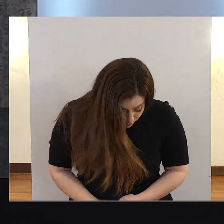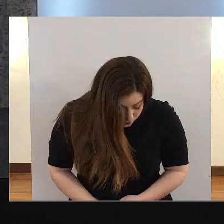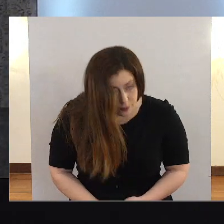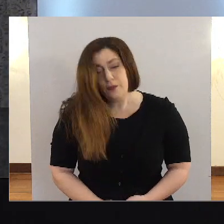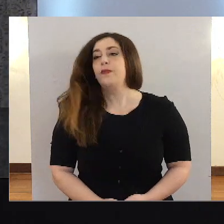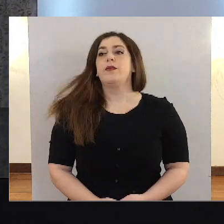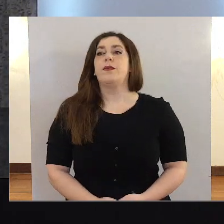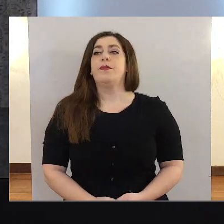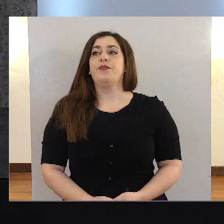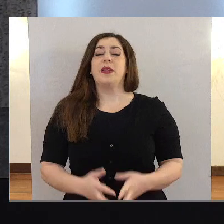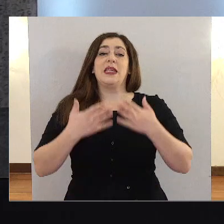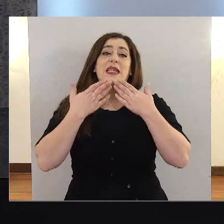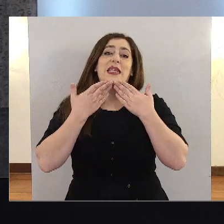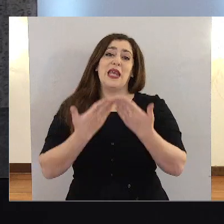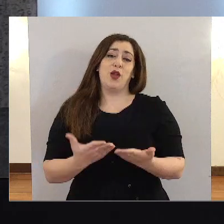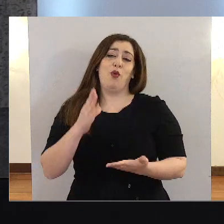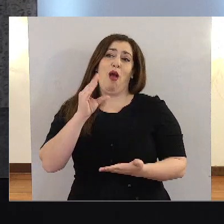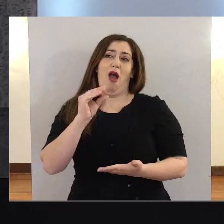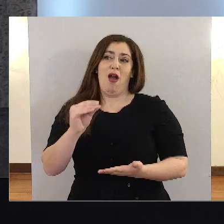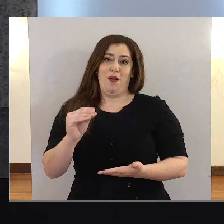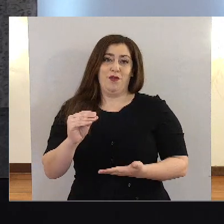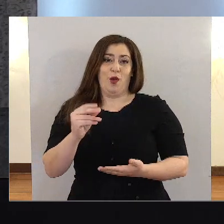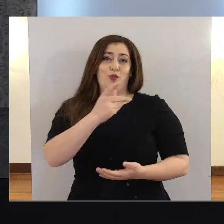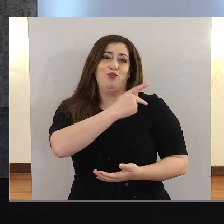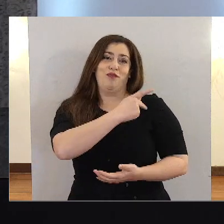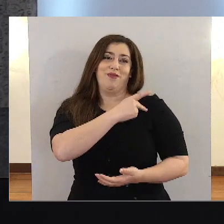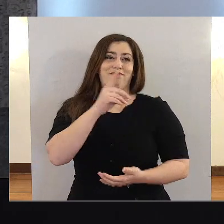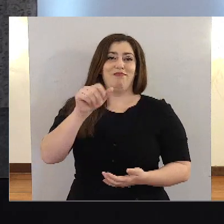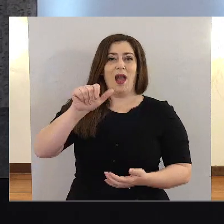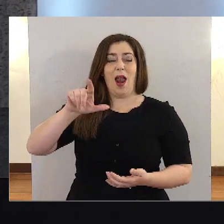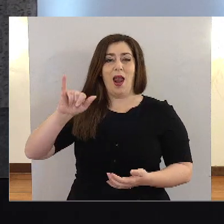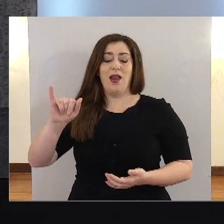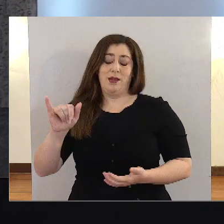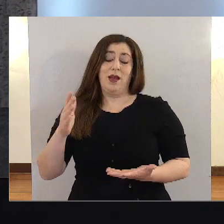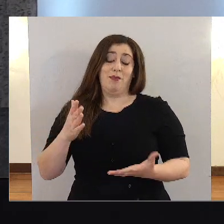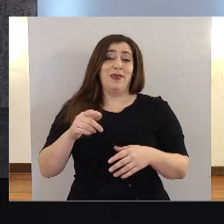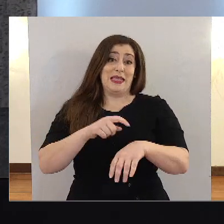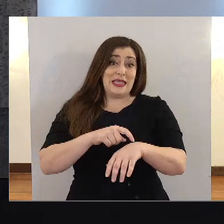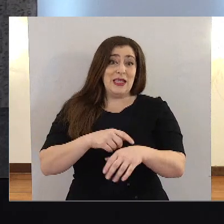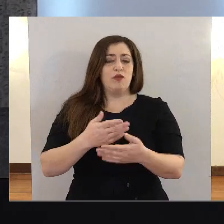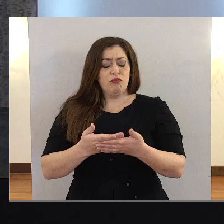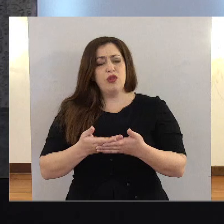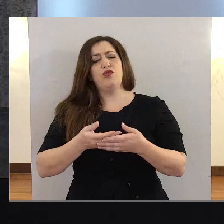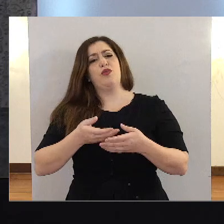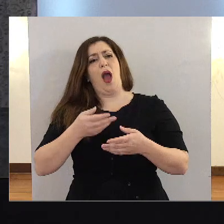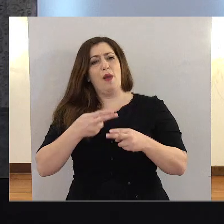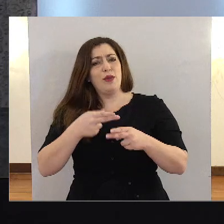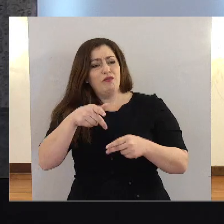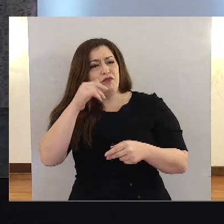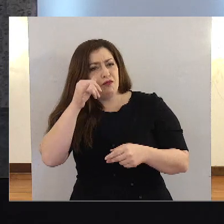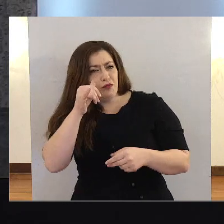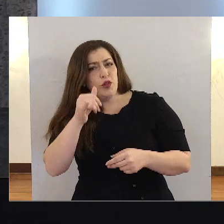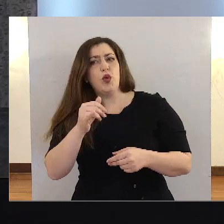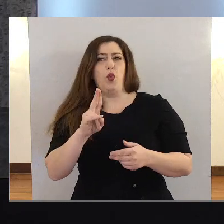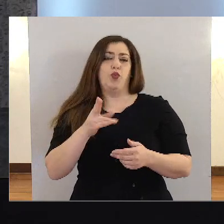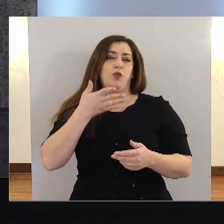Thank you so much, Commissioner Dalli, for your time, for your kind remarks, and for your kind words towards this project, which, as she clearly highlighted,